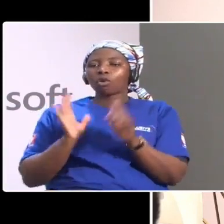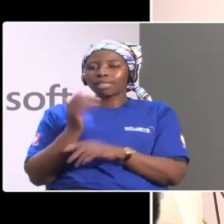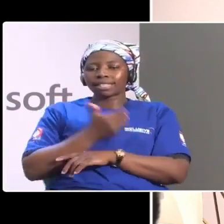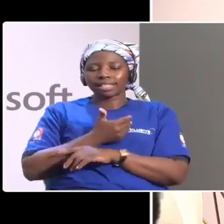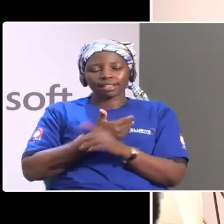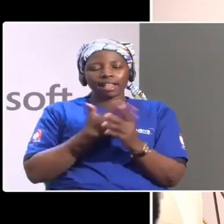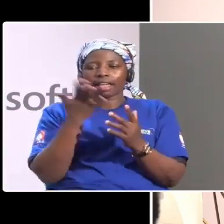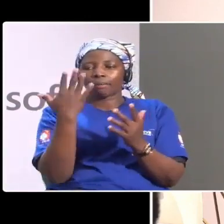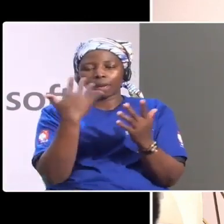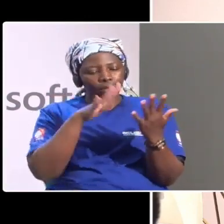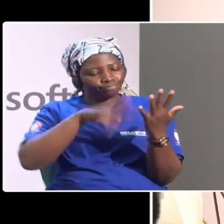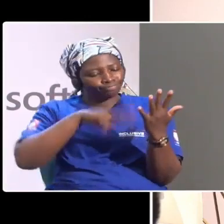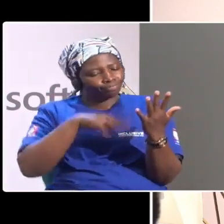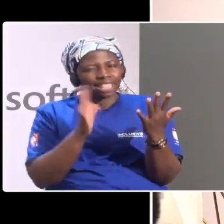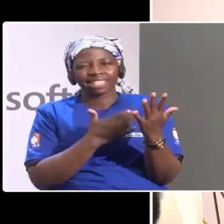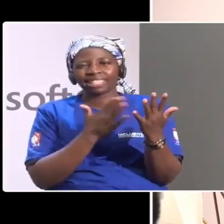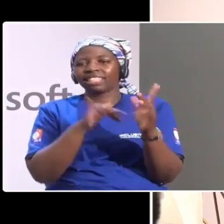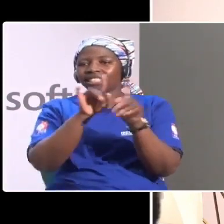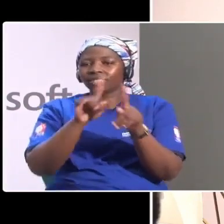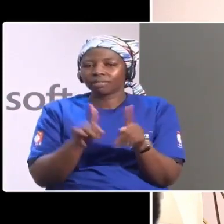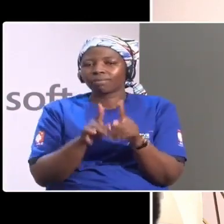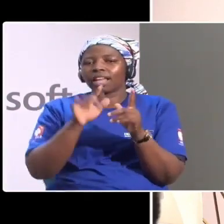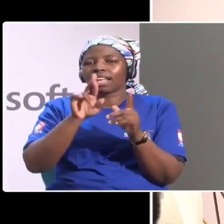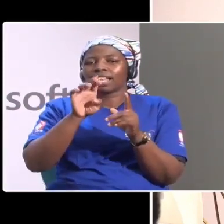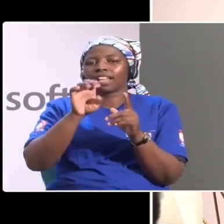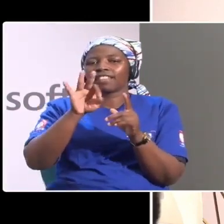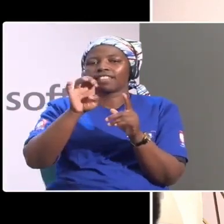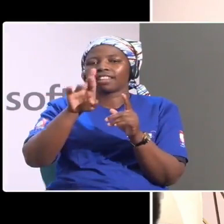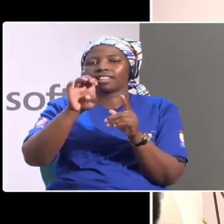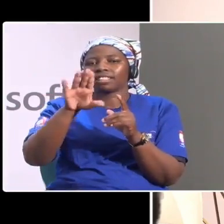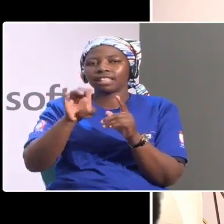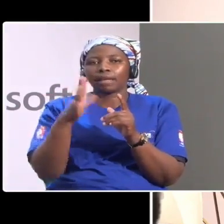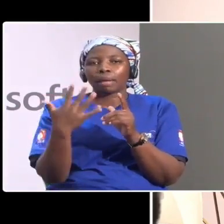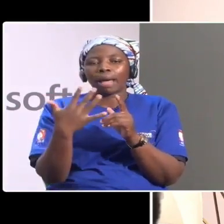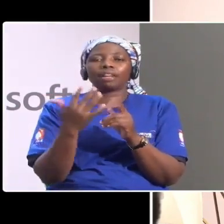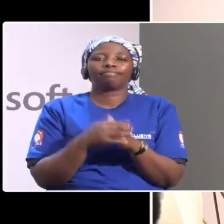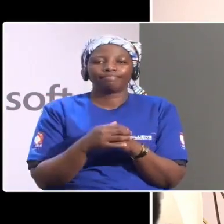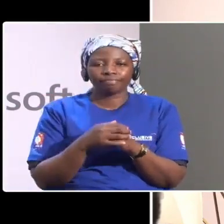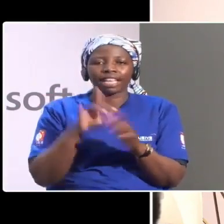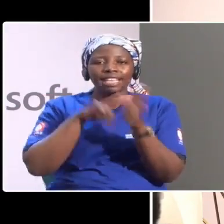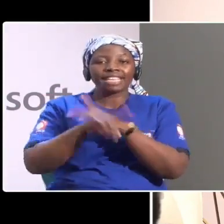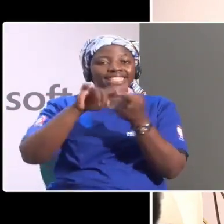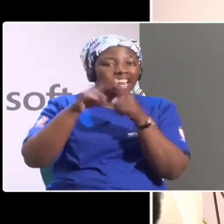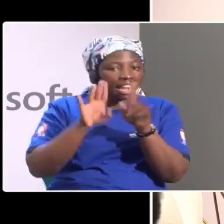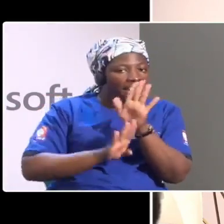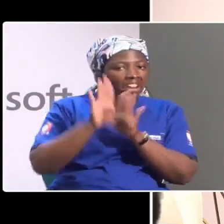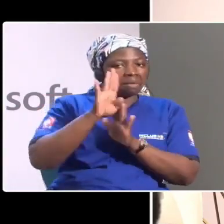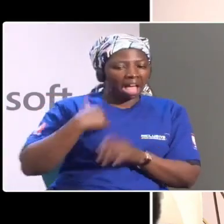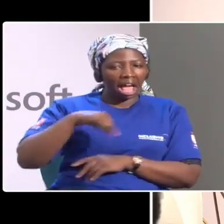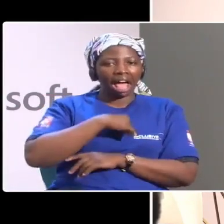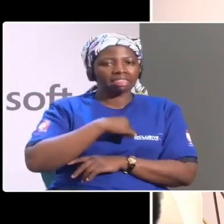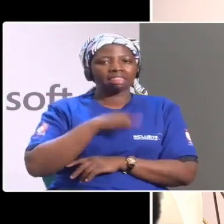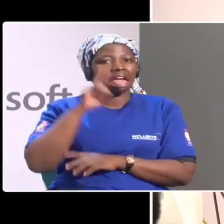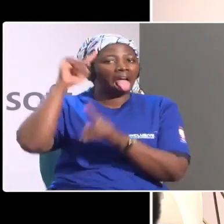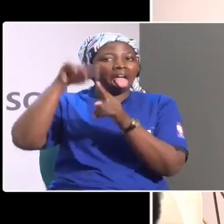the document as a reference document. And like Emmanuel said, normally in standards development, we don't like inventing